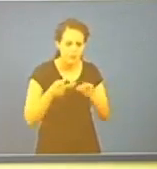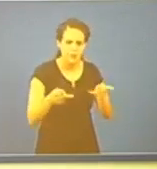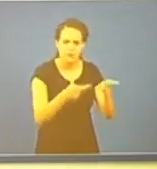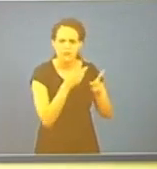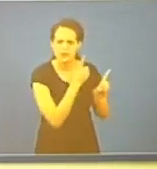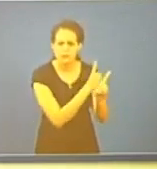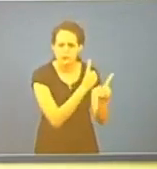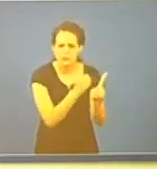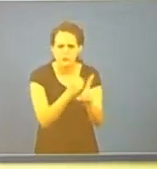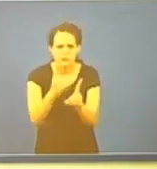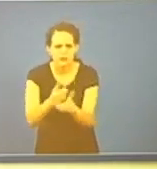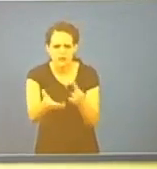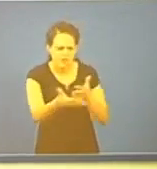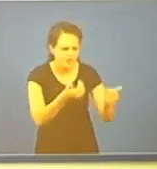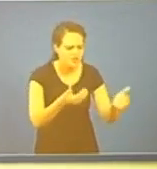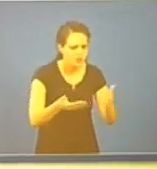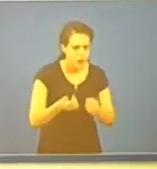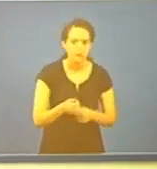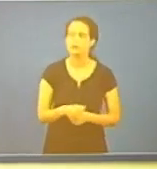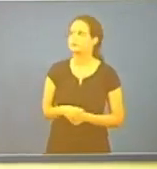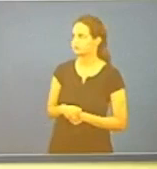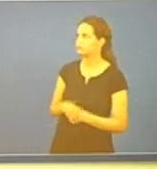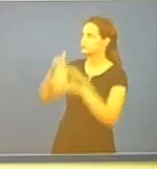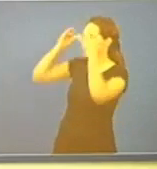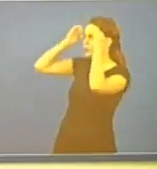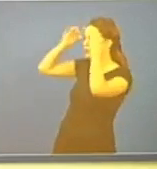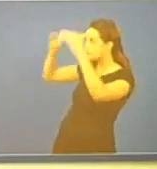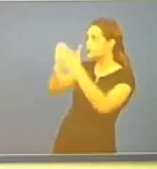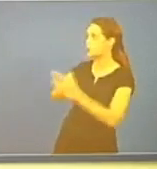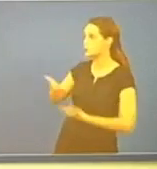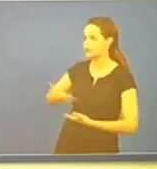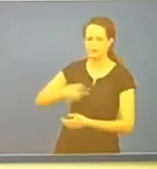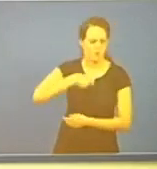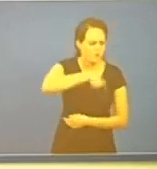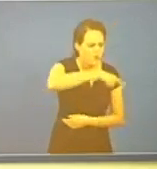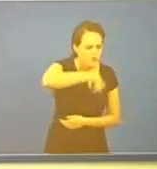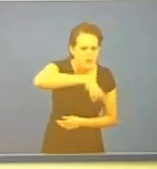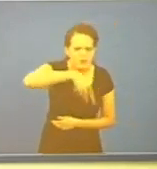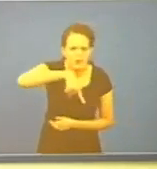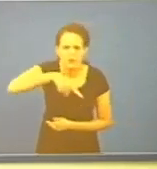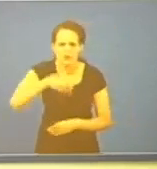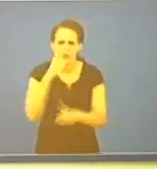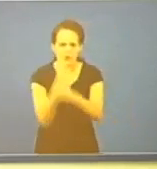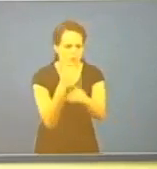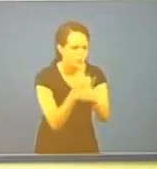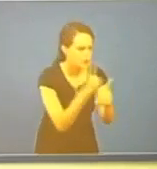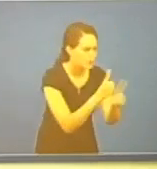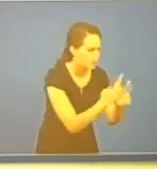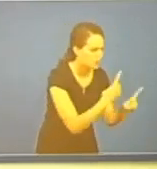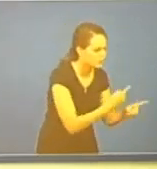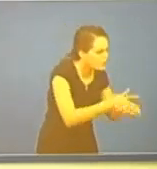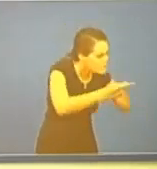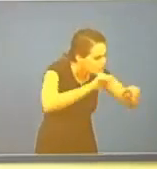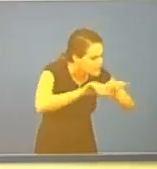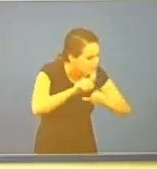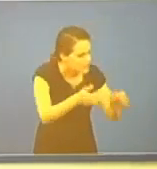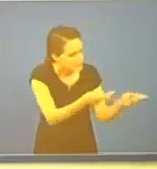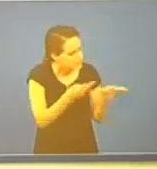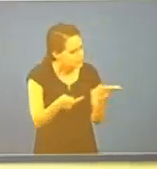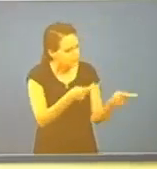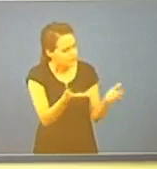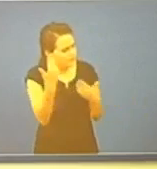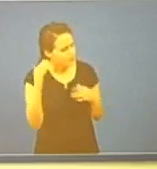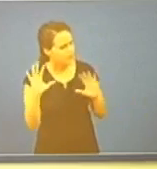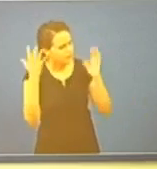out into the highways and gathered together all whom they found, both bad and good. And